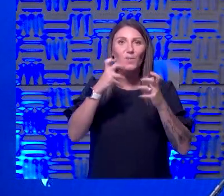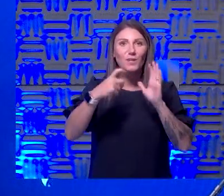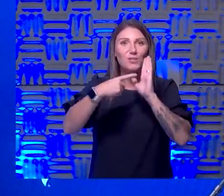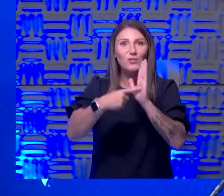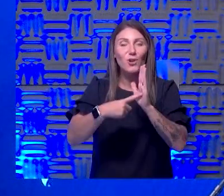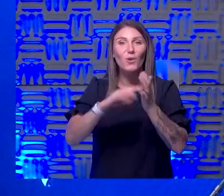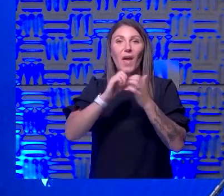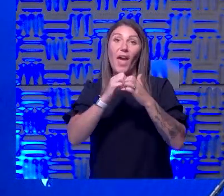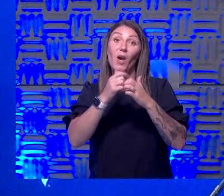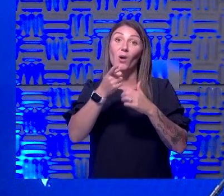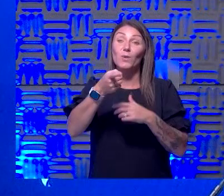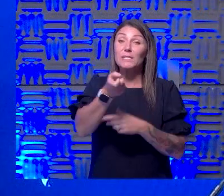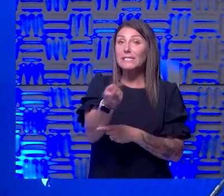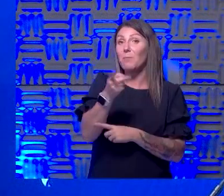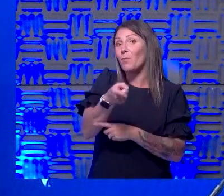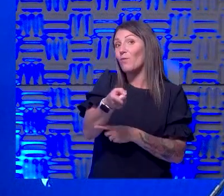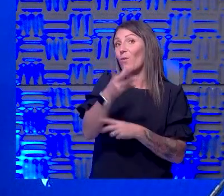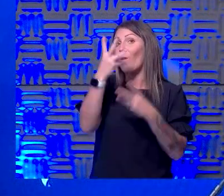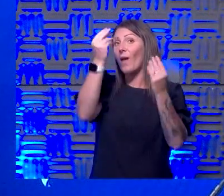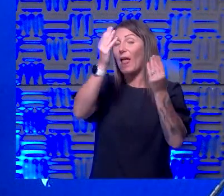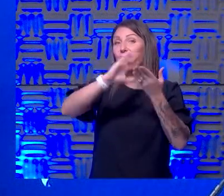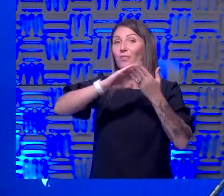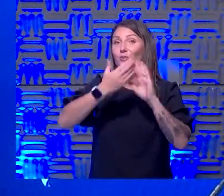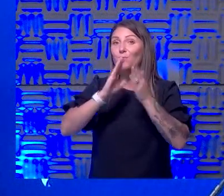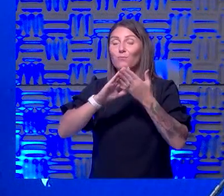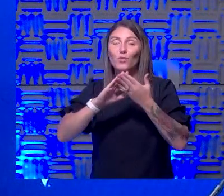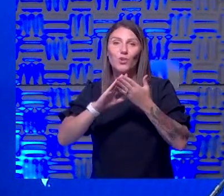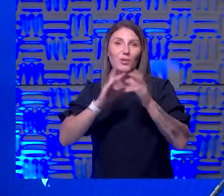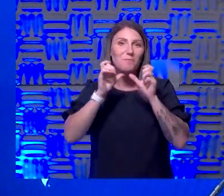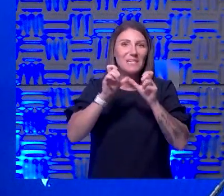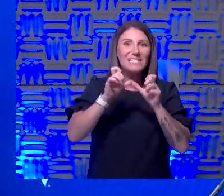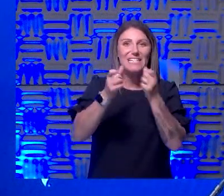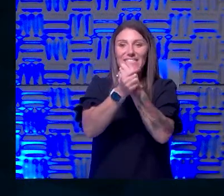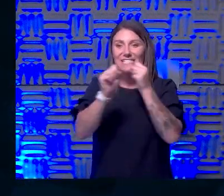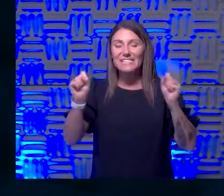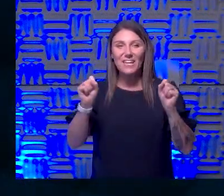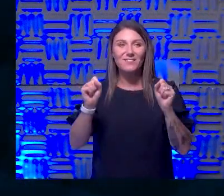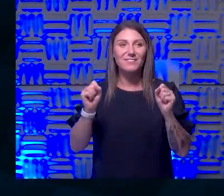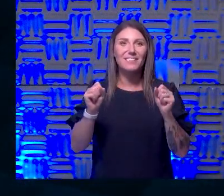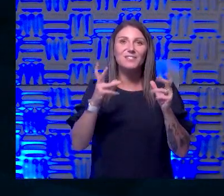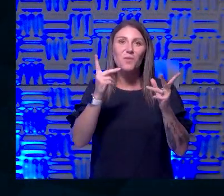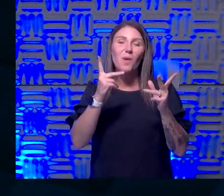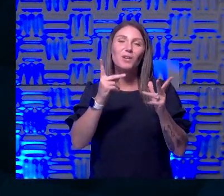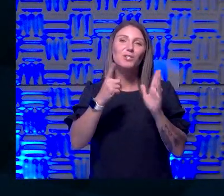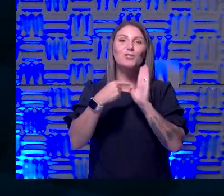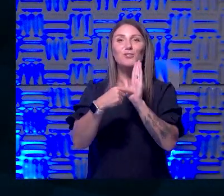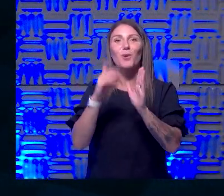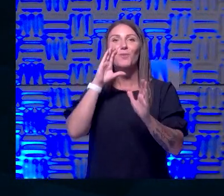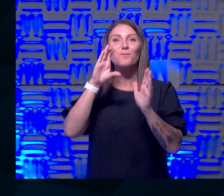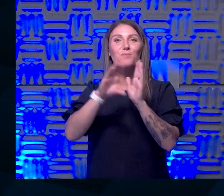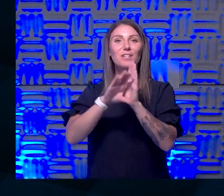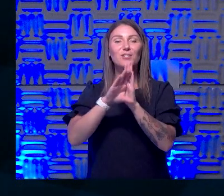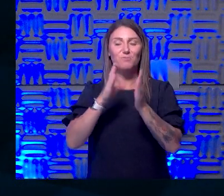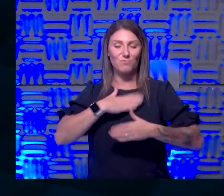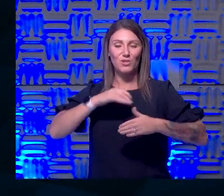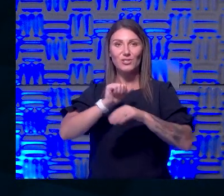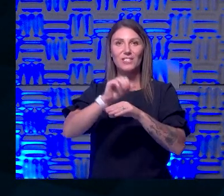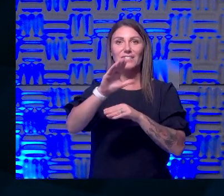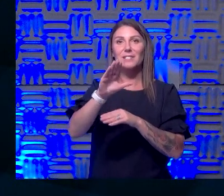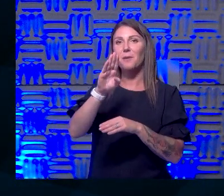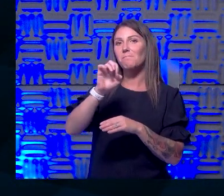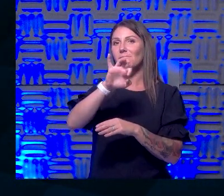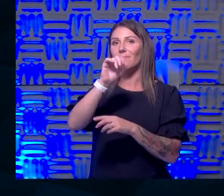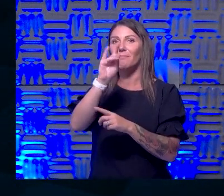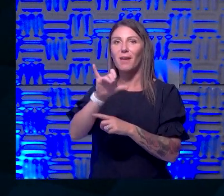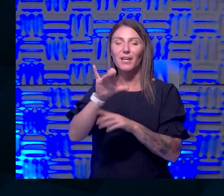how some of you out in the community are keeping yourselves and others safe out there. So we just like to rip through these and show that. We appreciate you sending these in. This is Becky.